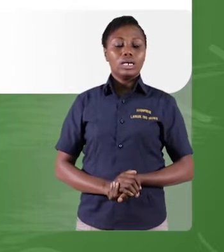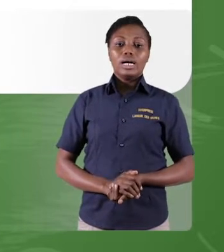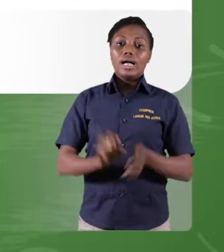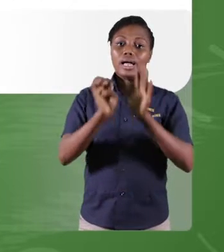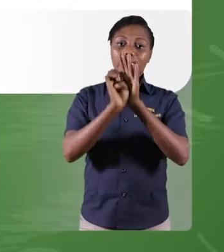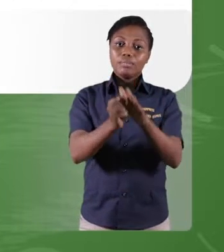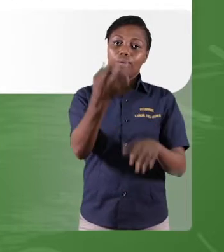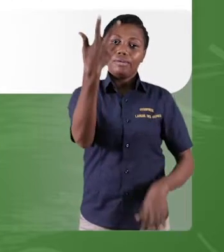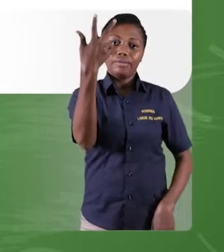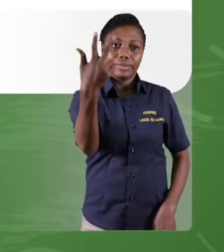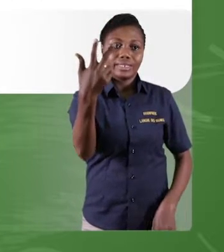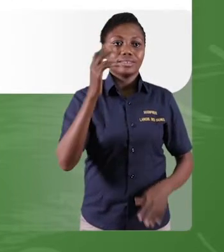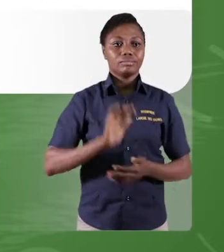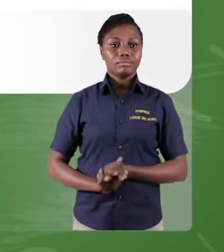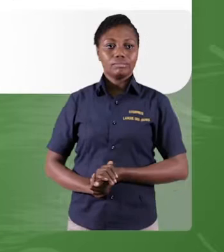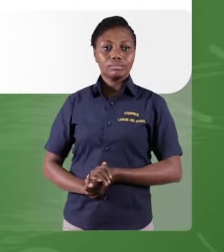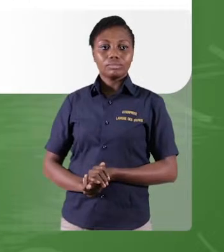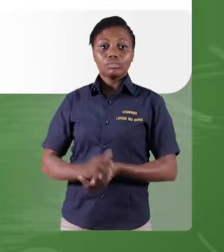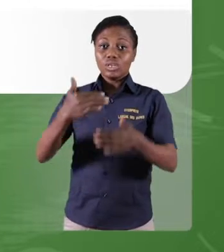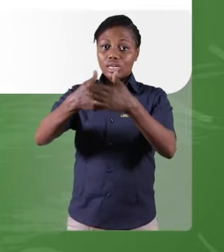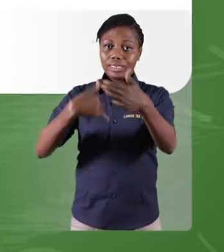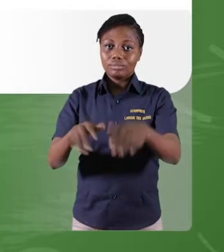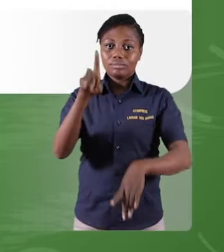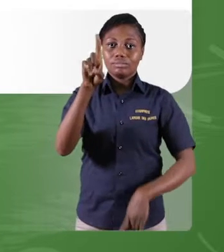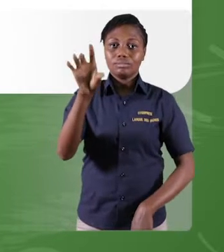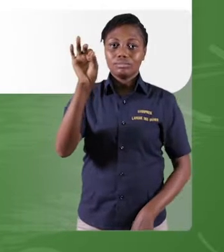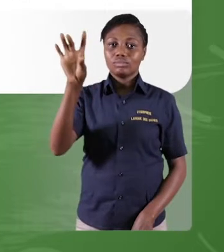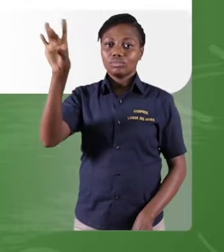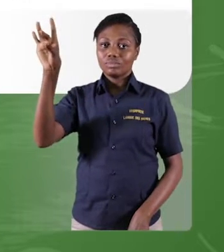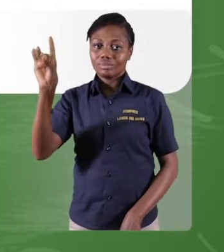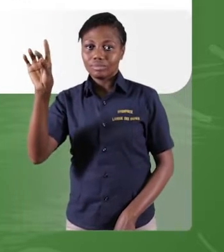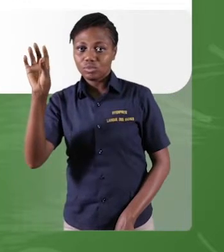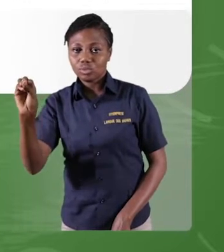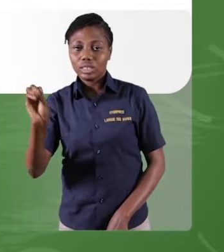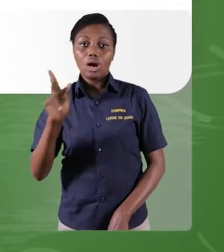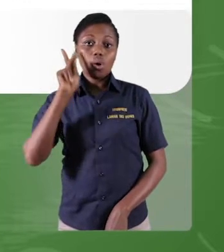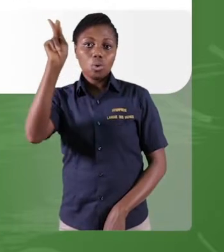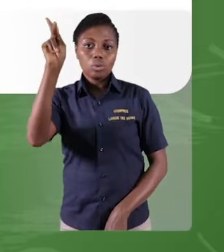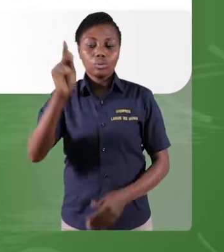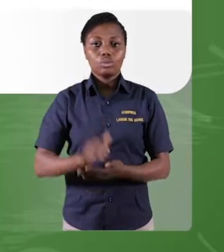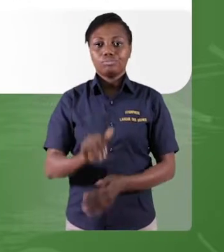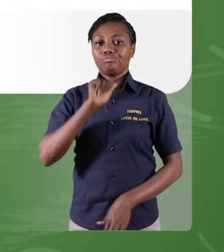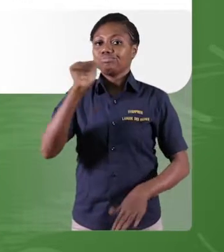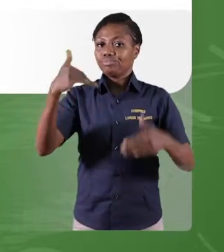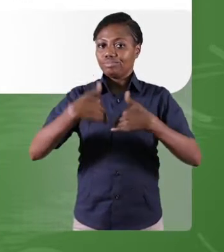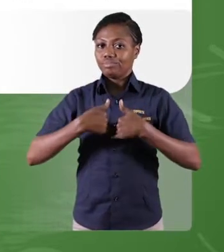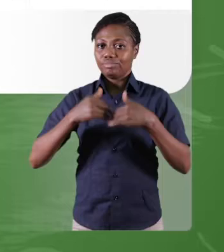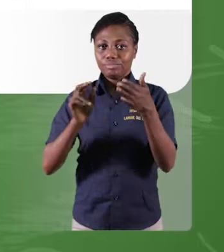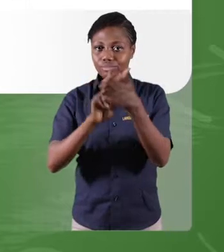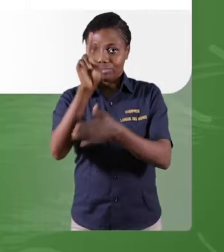Example 3, before 1980, Korogo used not to have a